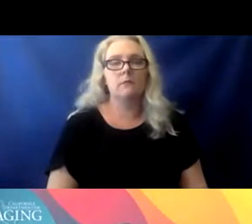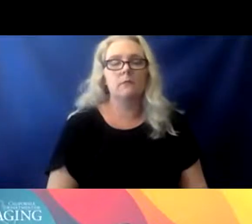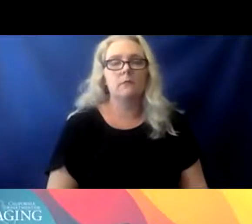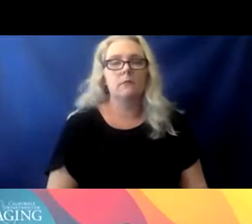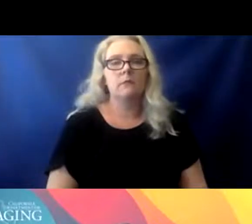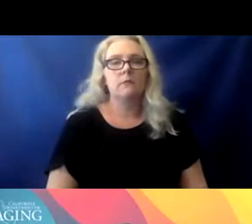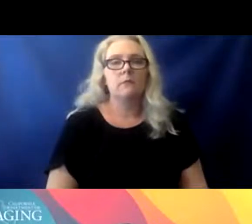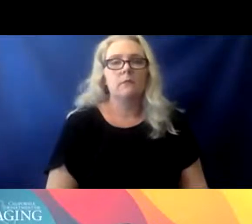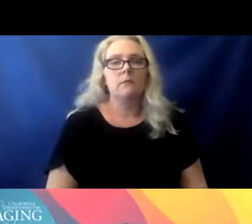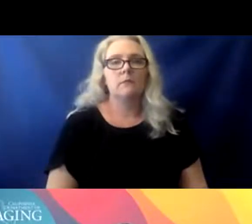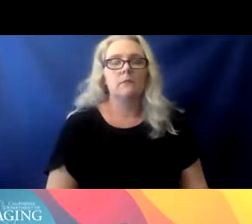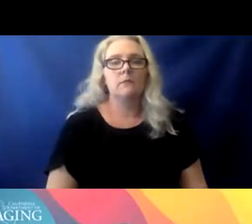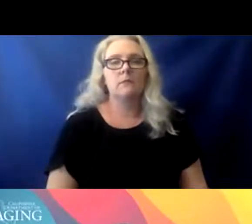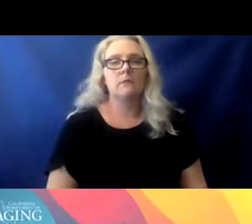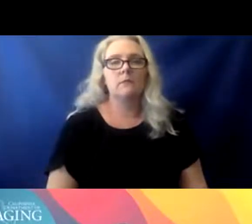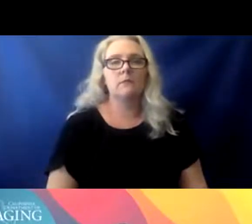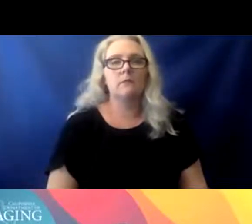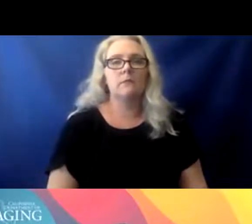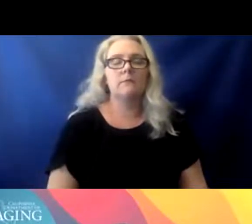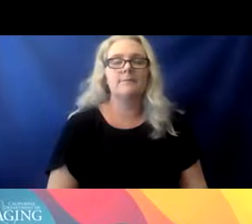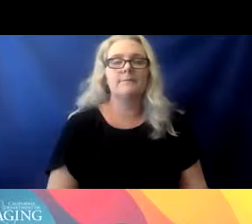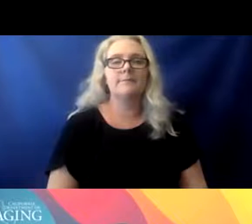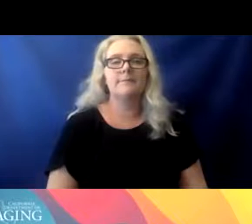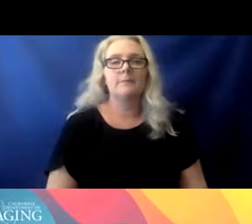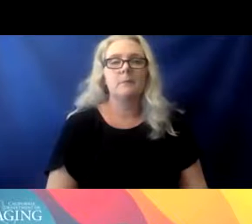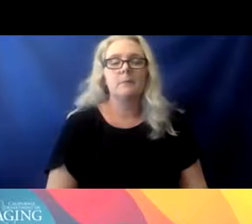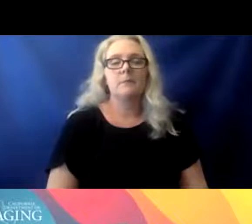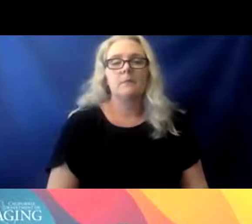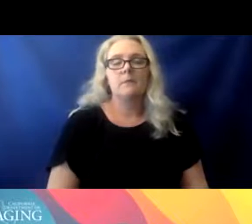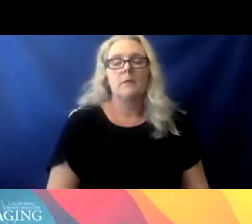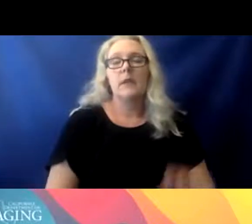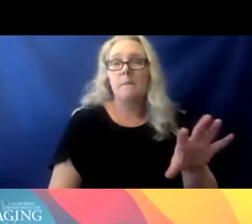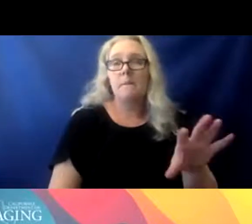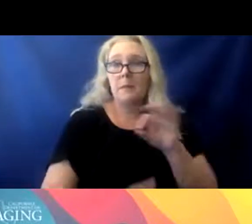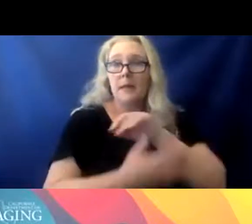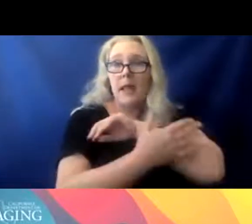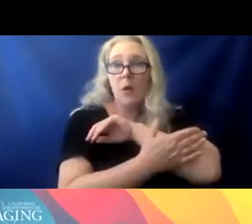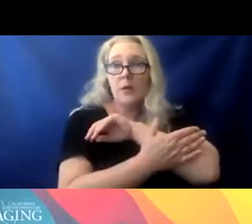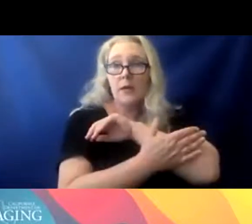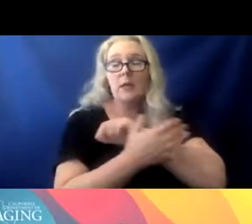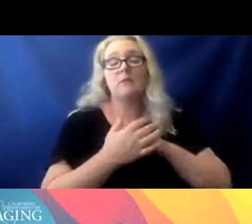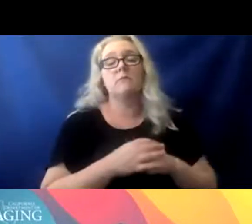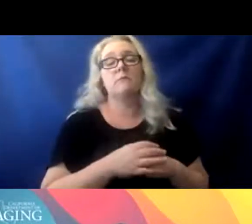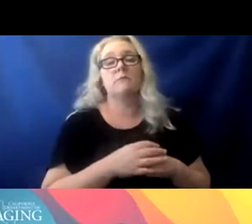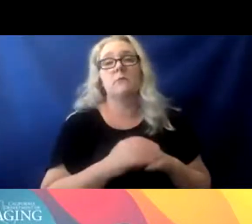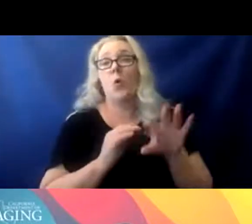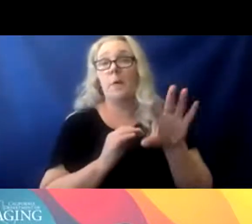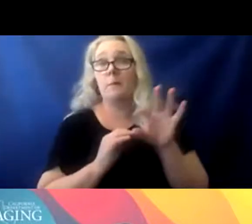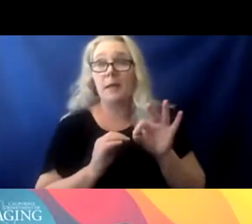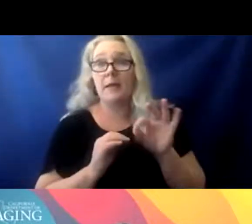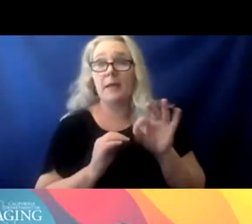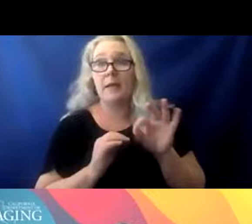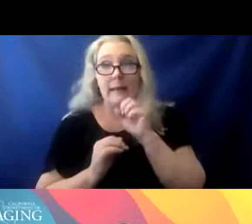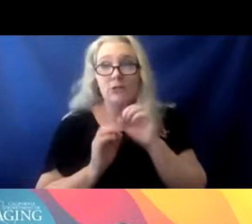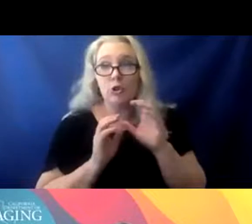characteristics. We have here, again, you can choose by county, you can choose by age group, broken down